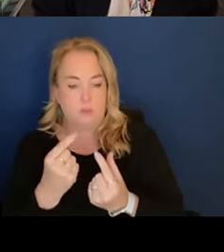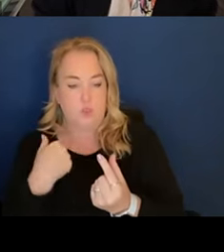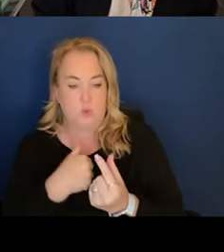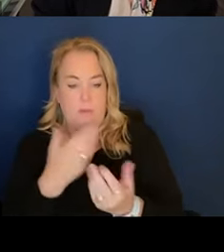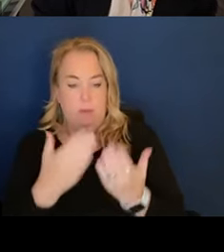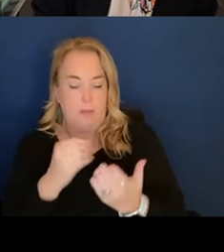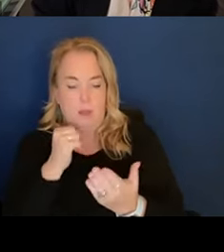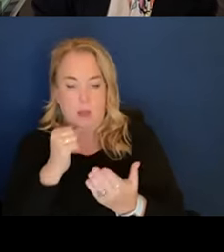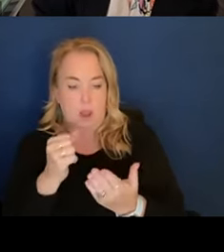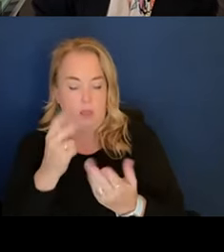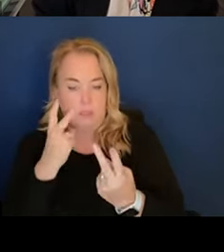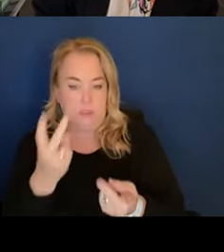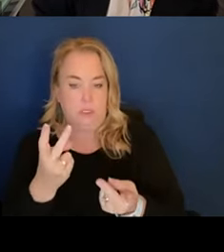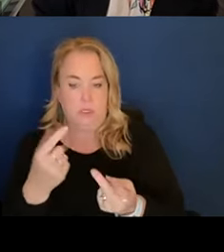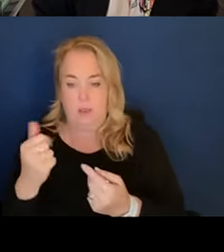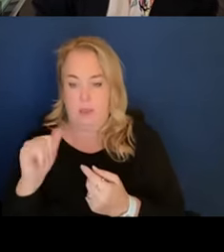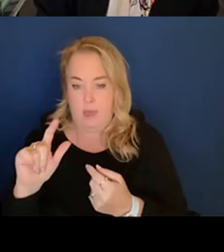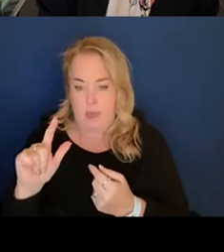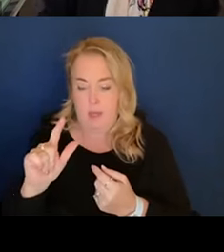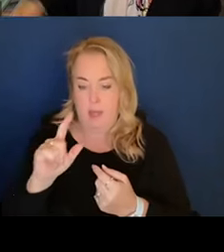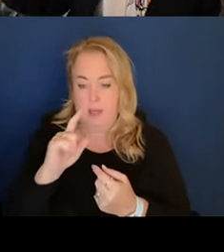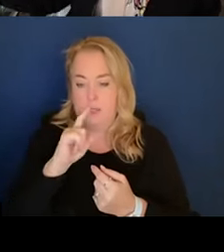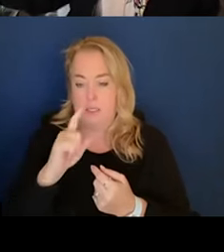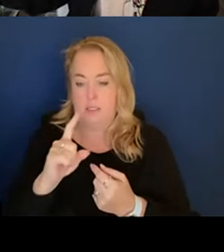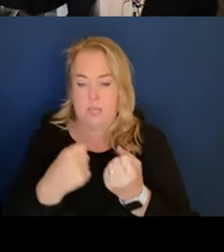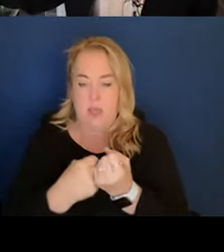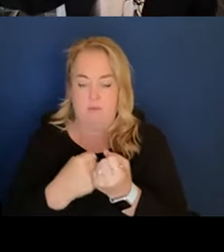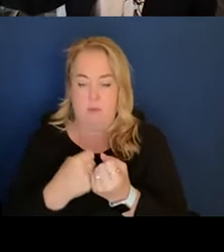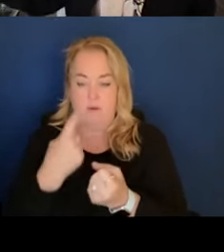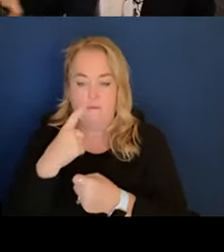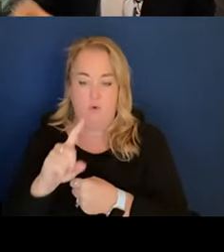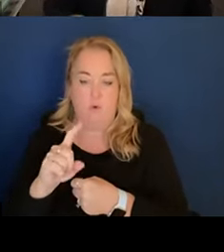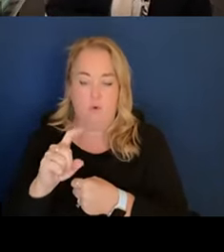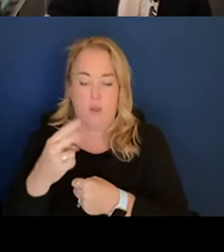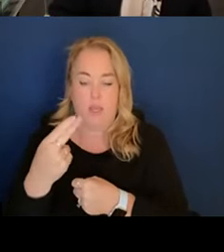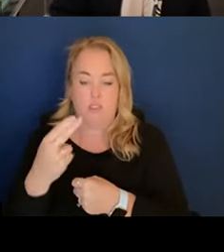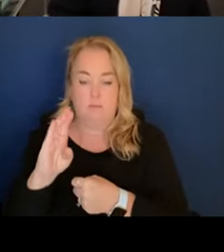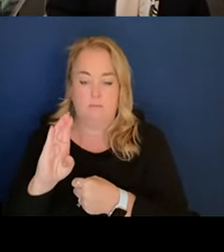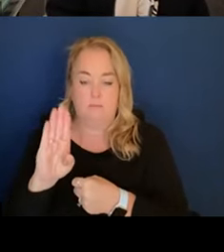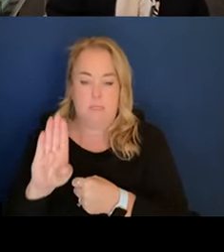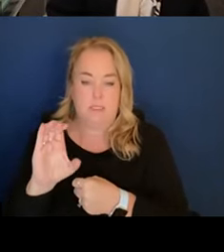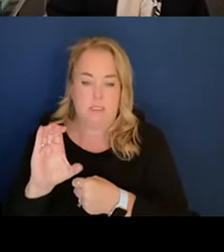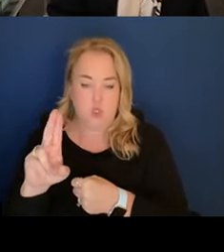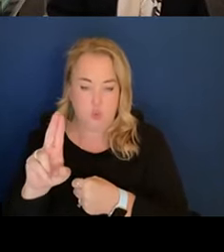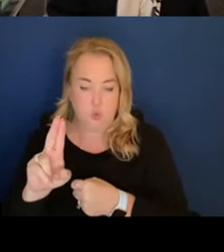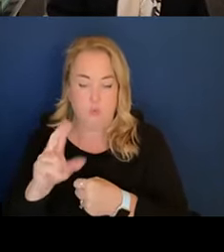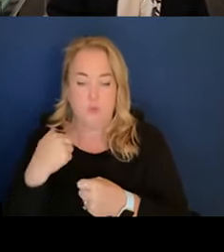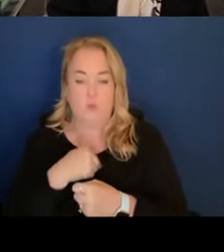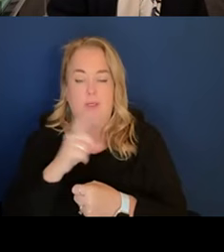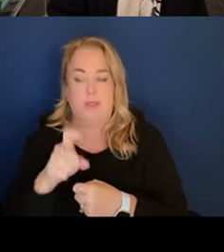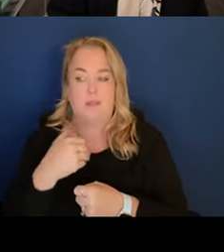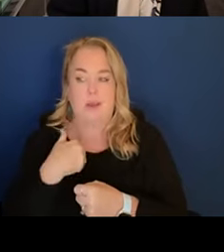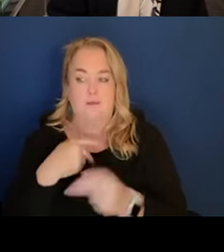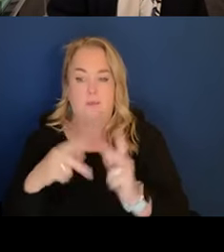at. Gail's brought up she's a great advocate for the HCBUs. You know, we've got to have people help us